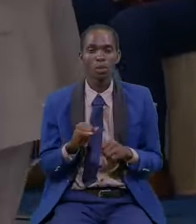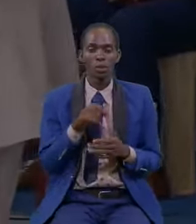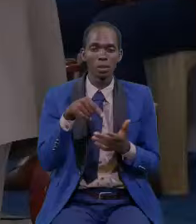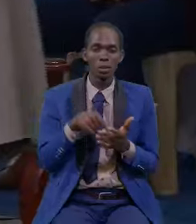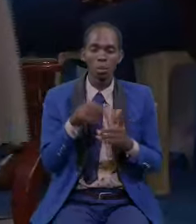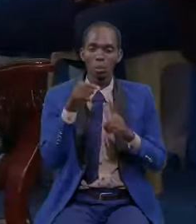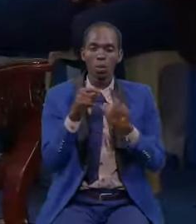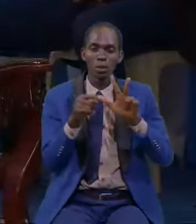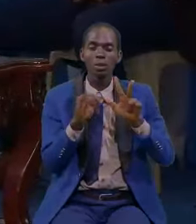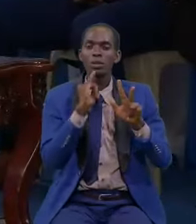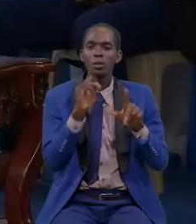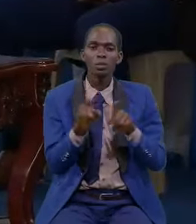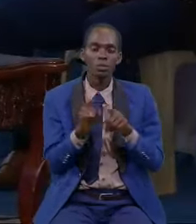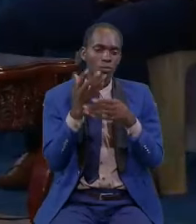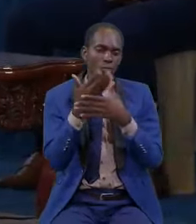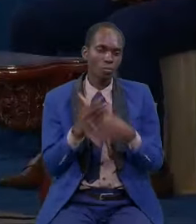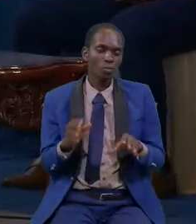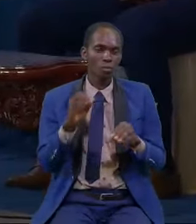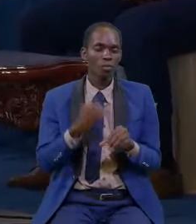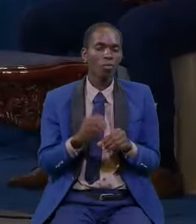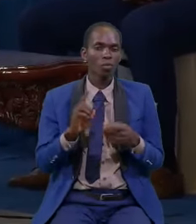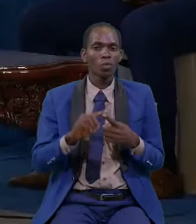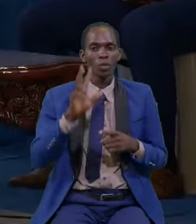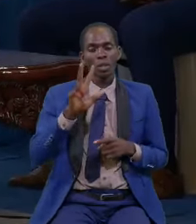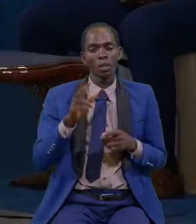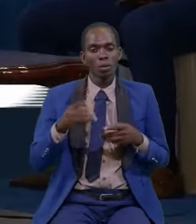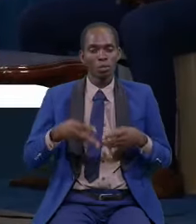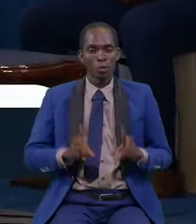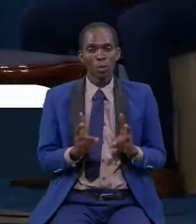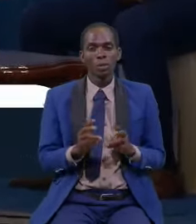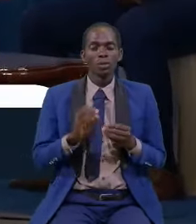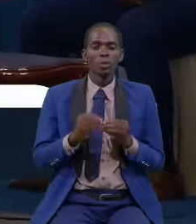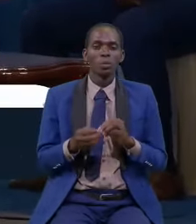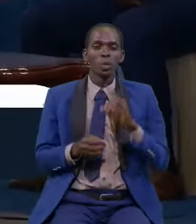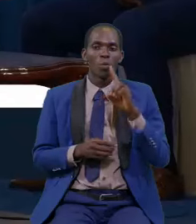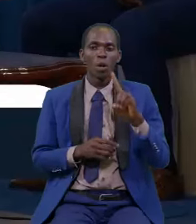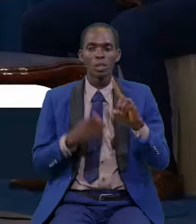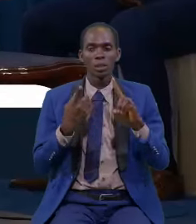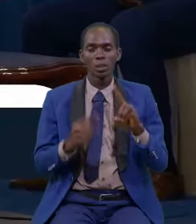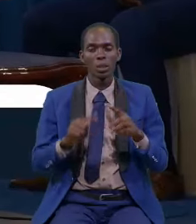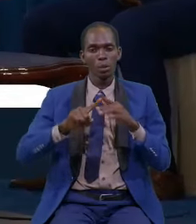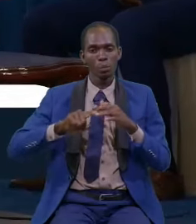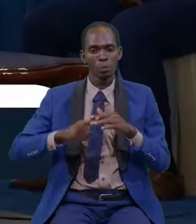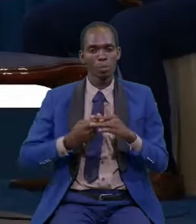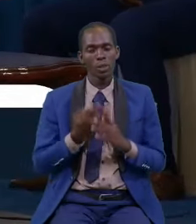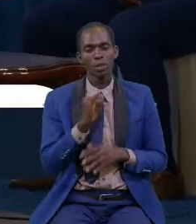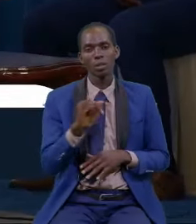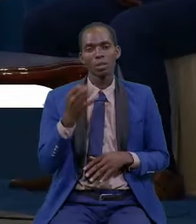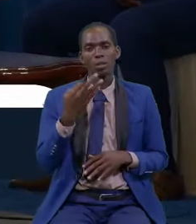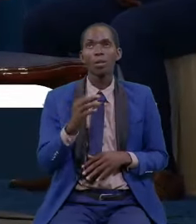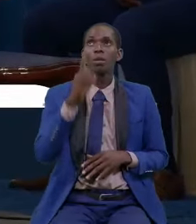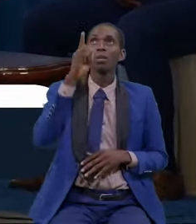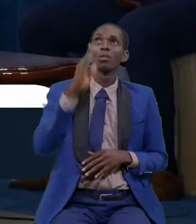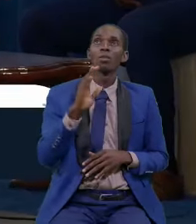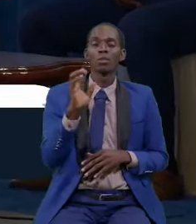Number one, the foundation of God's building. Number